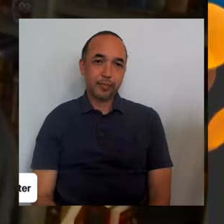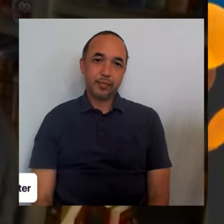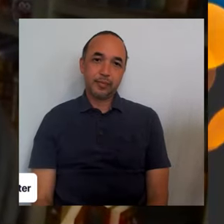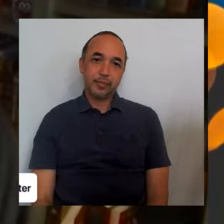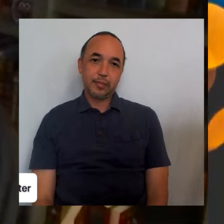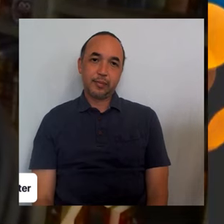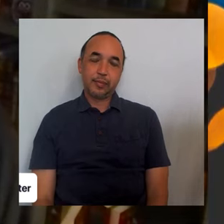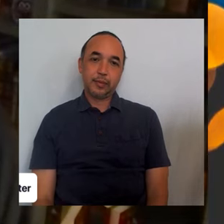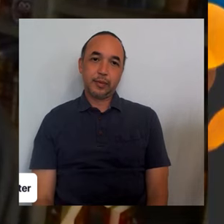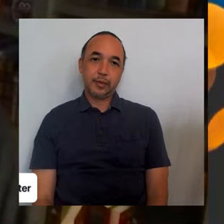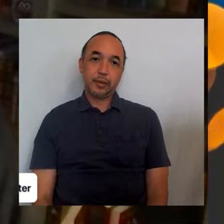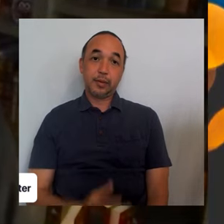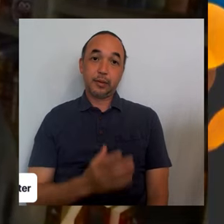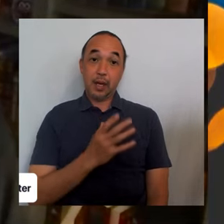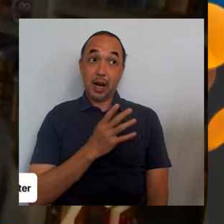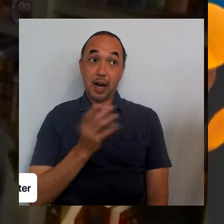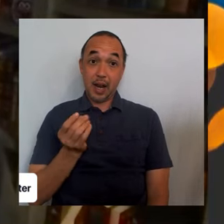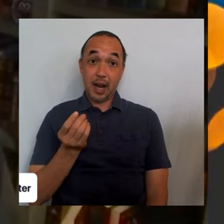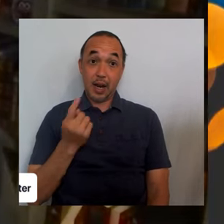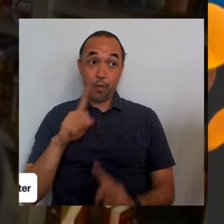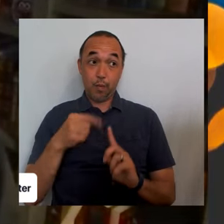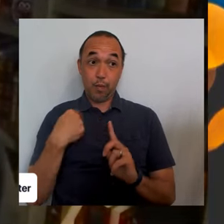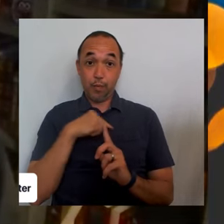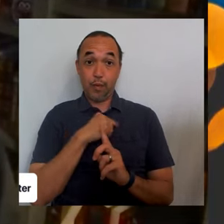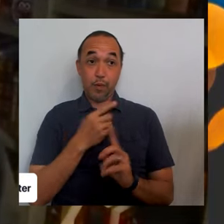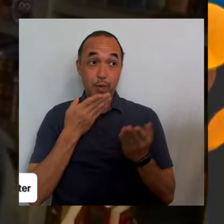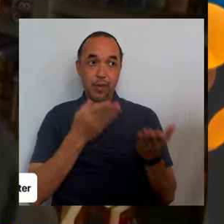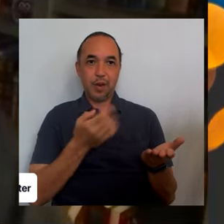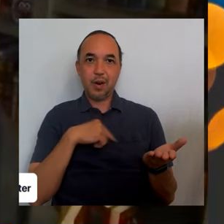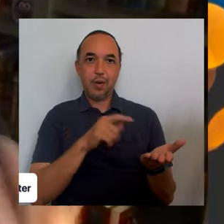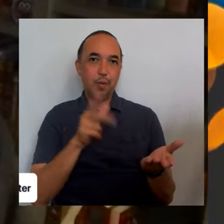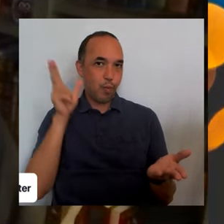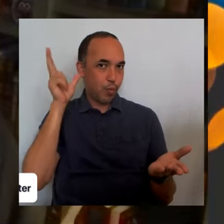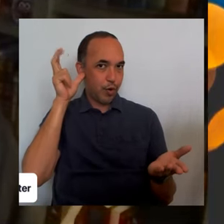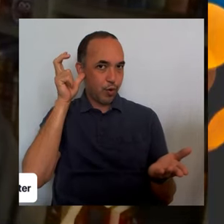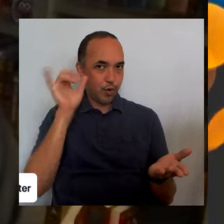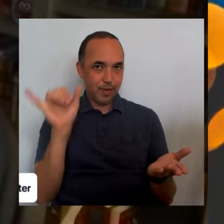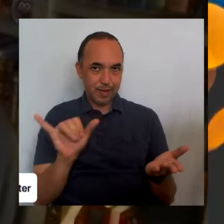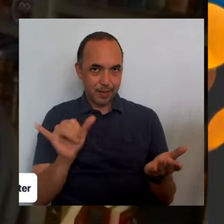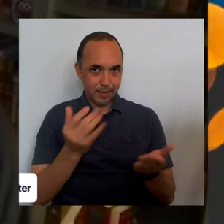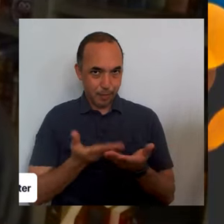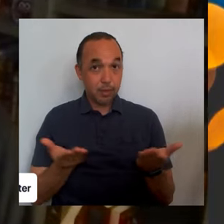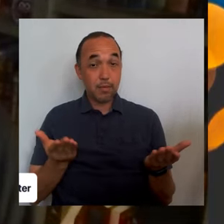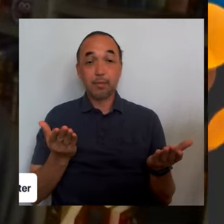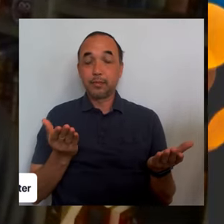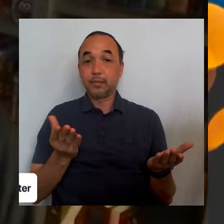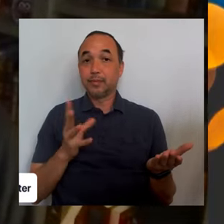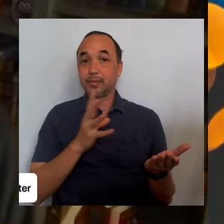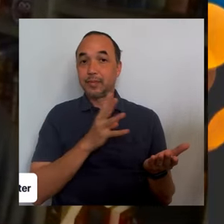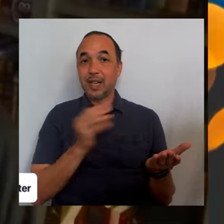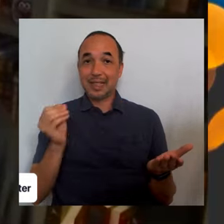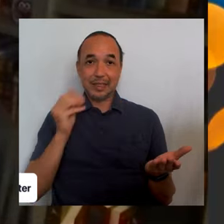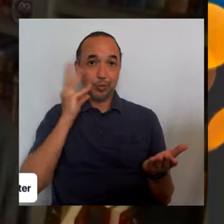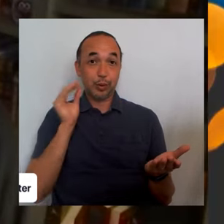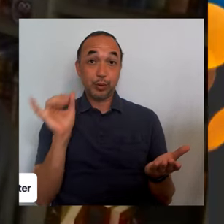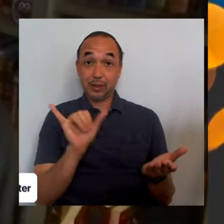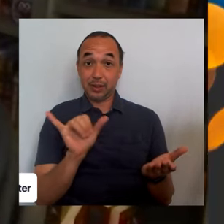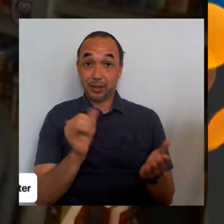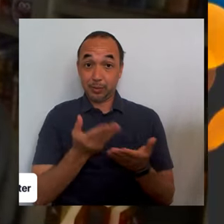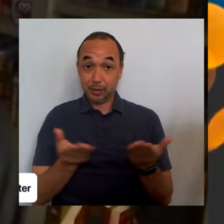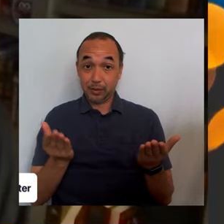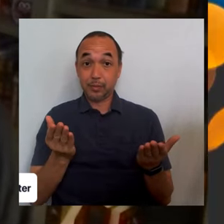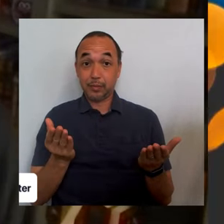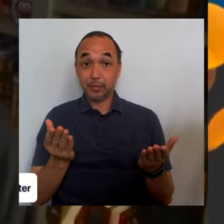we were there, we heard a lot of those same sounds and had a lot of those same experiences,